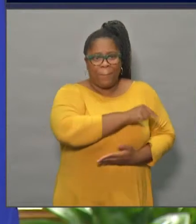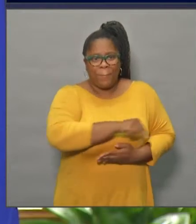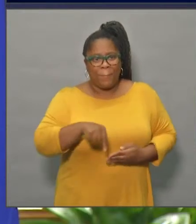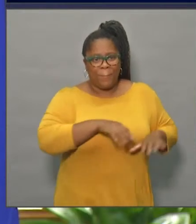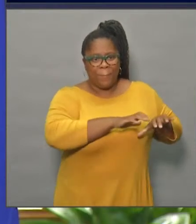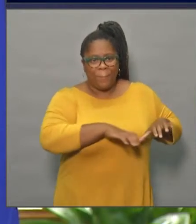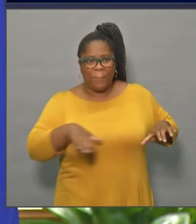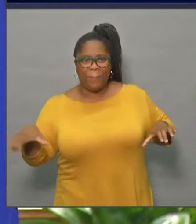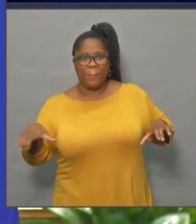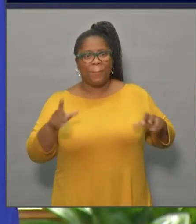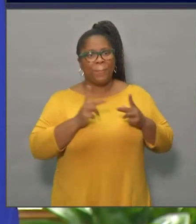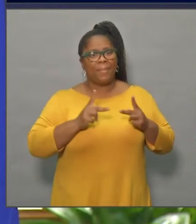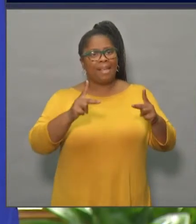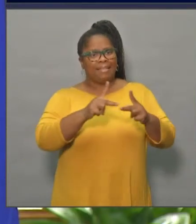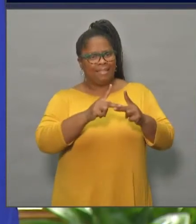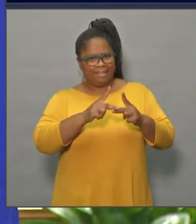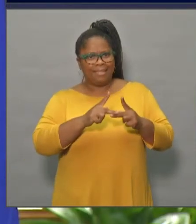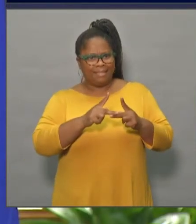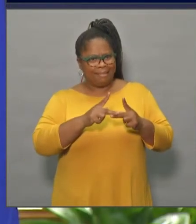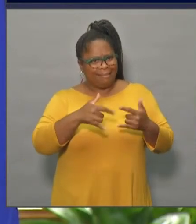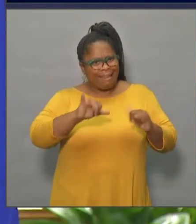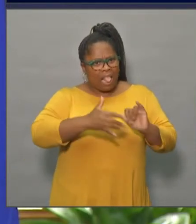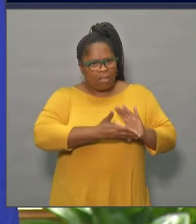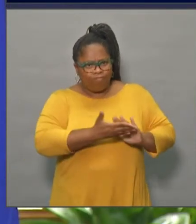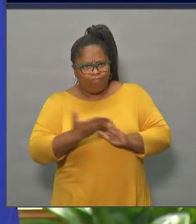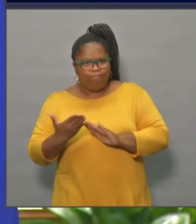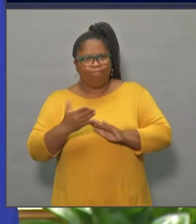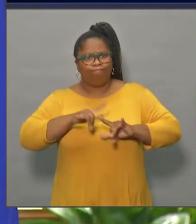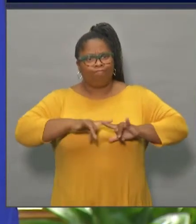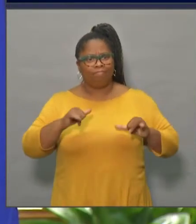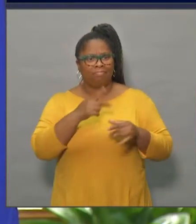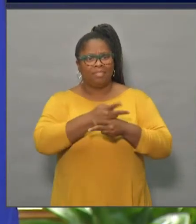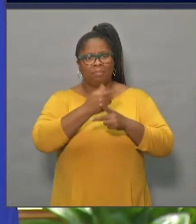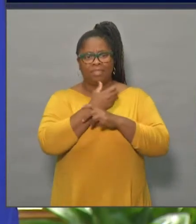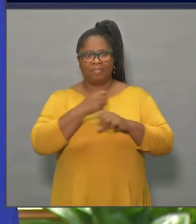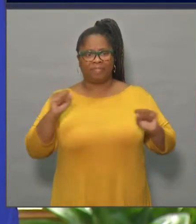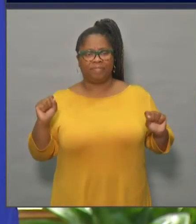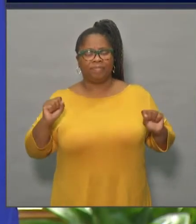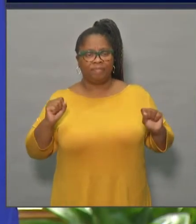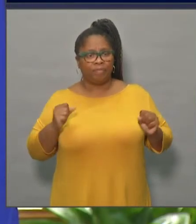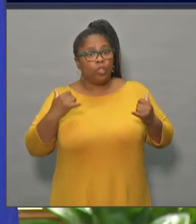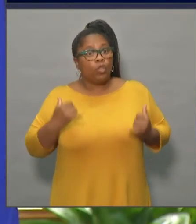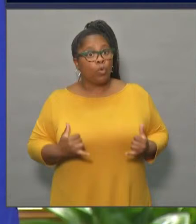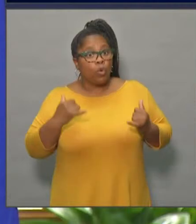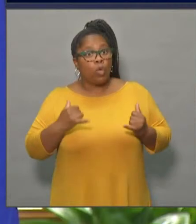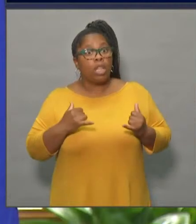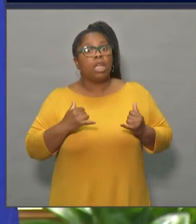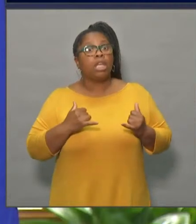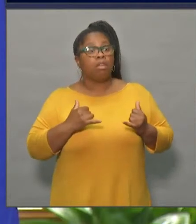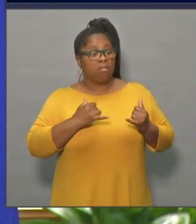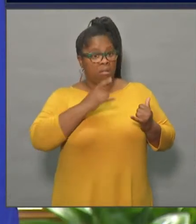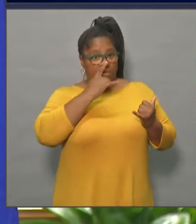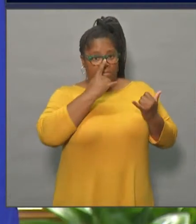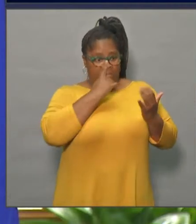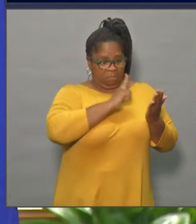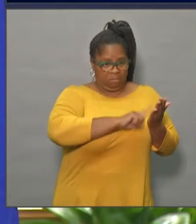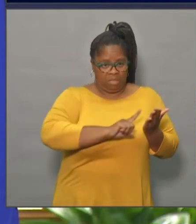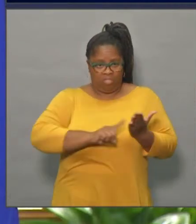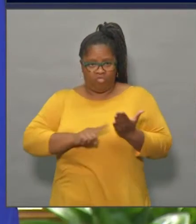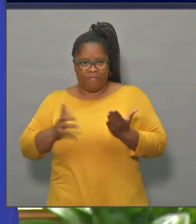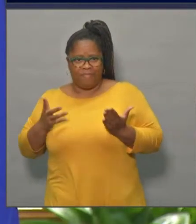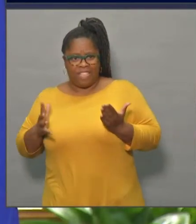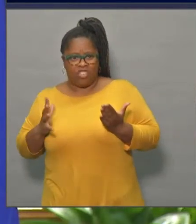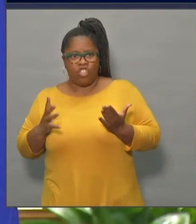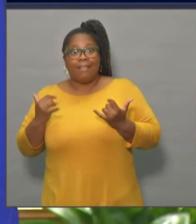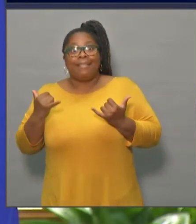as places where people are as safe as possible. We are currently beginning a new round of inspections at every